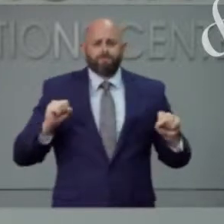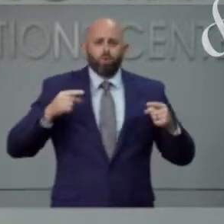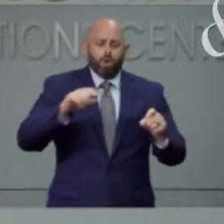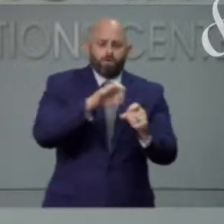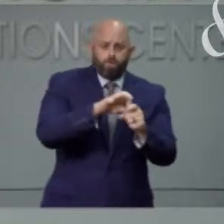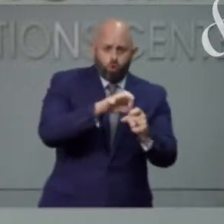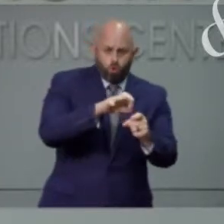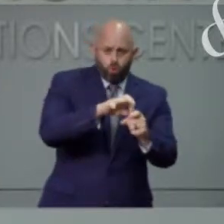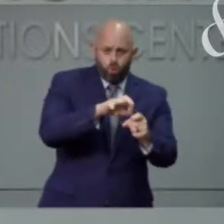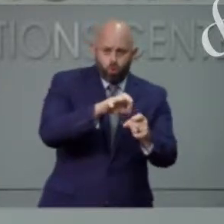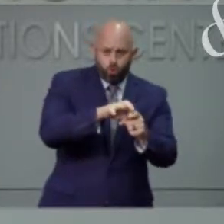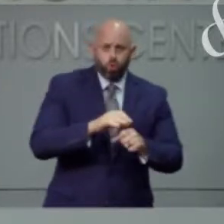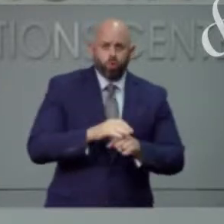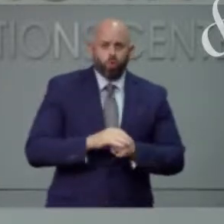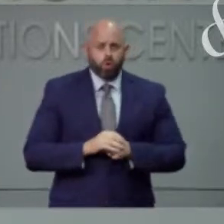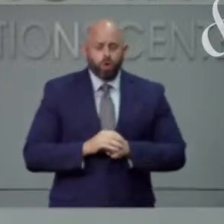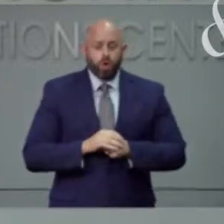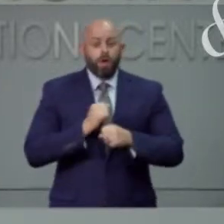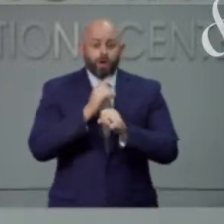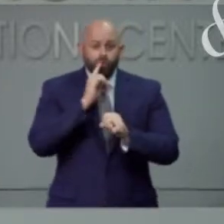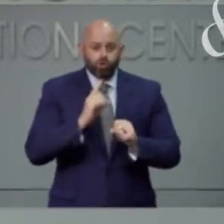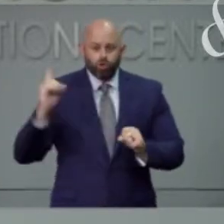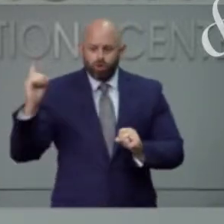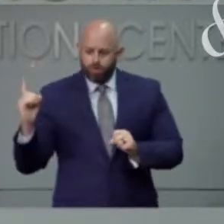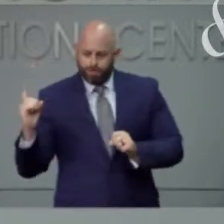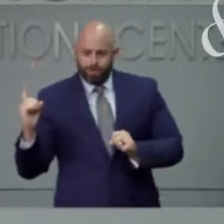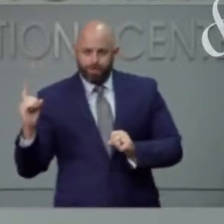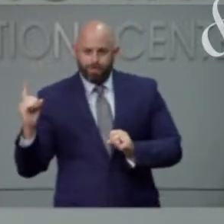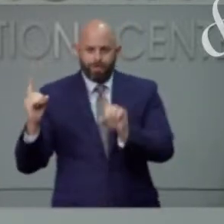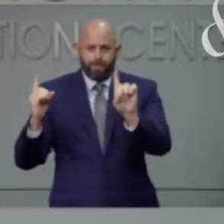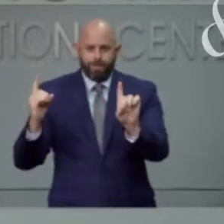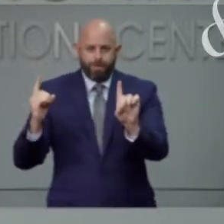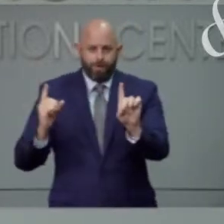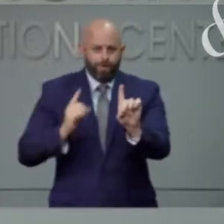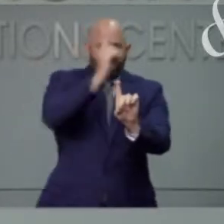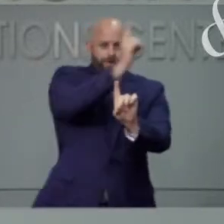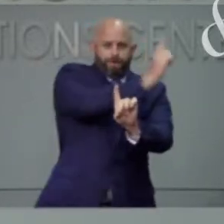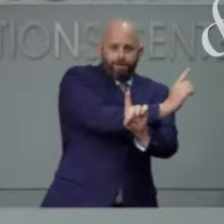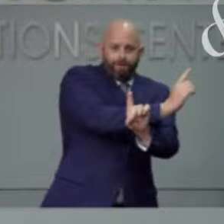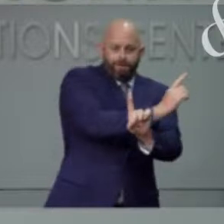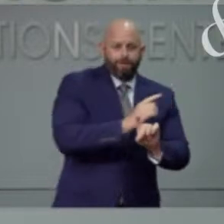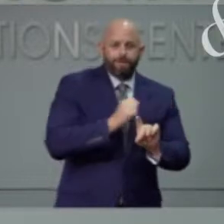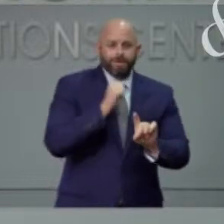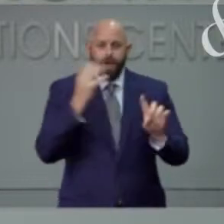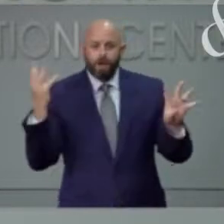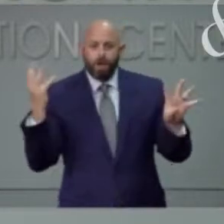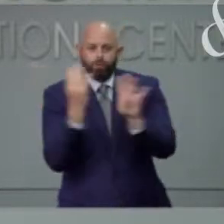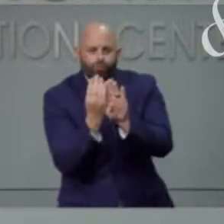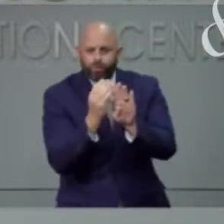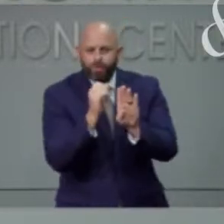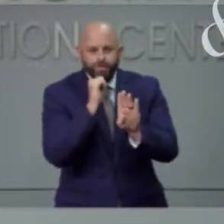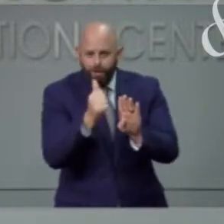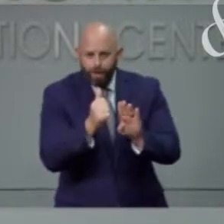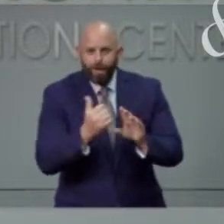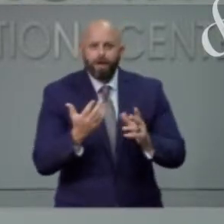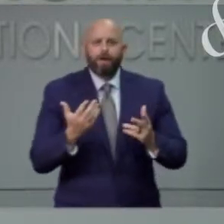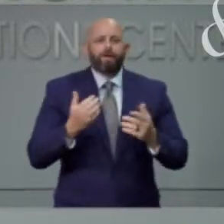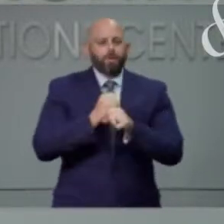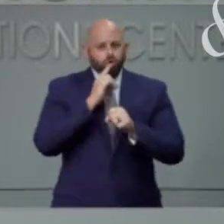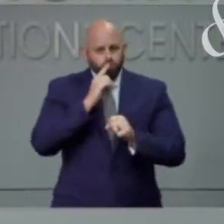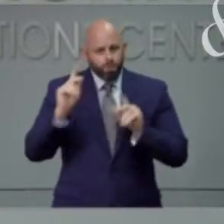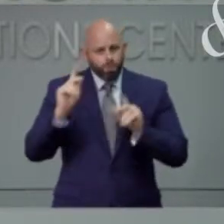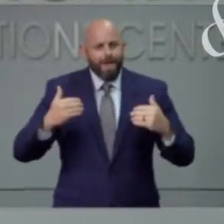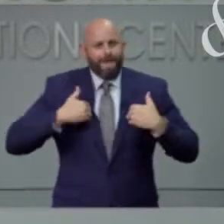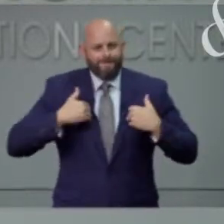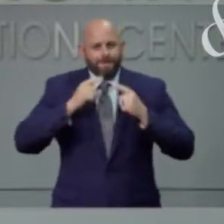are socially distant. They're going to work to make sure people wear masks. And so we certainly are encouraging people